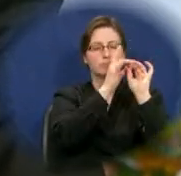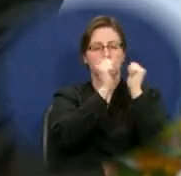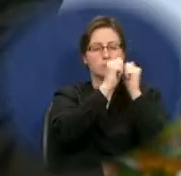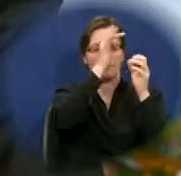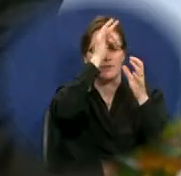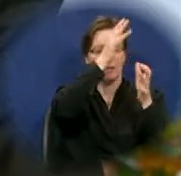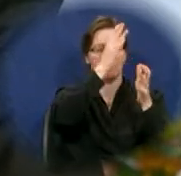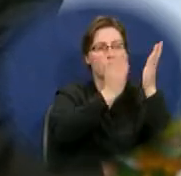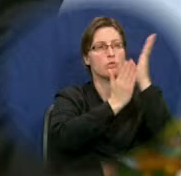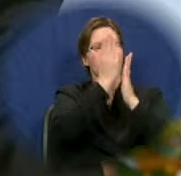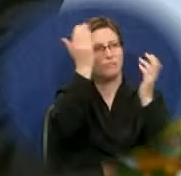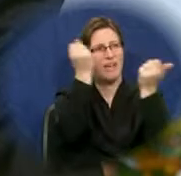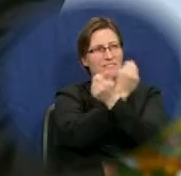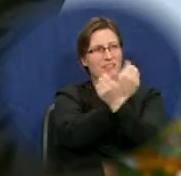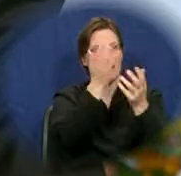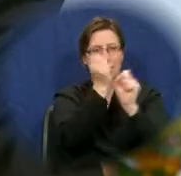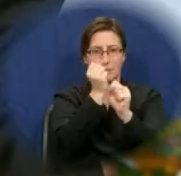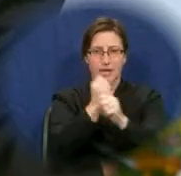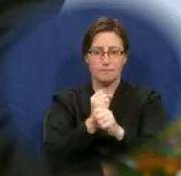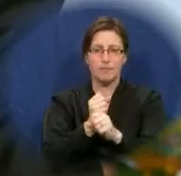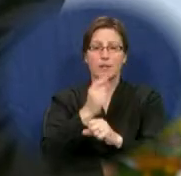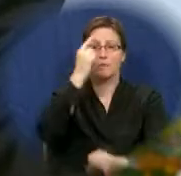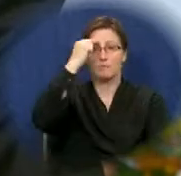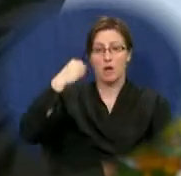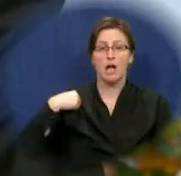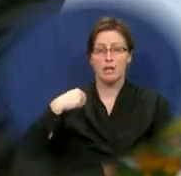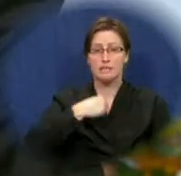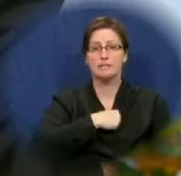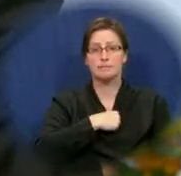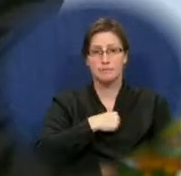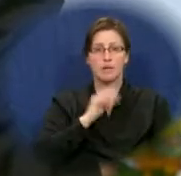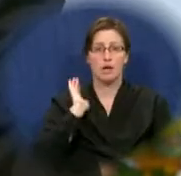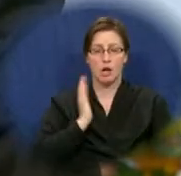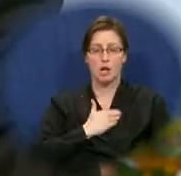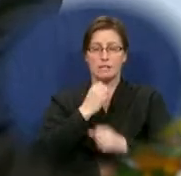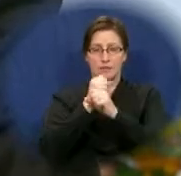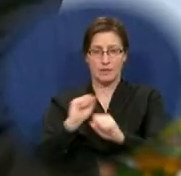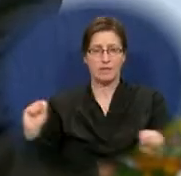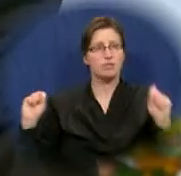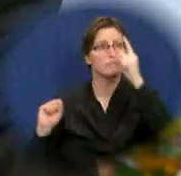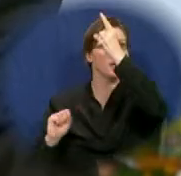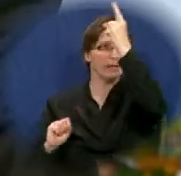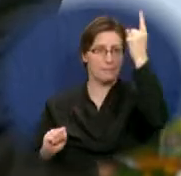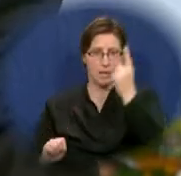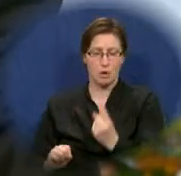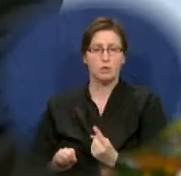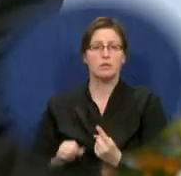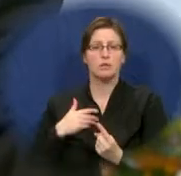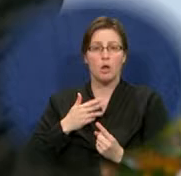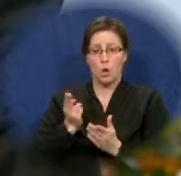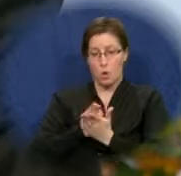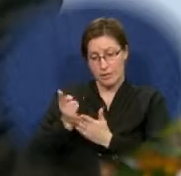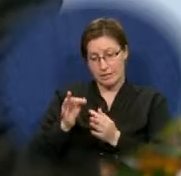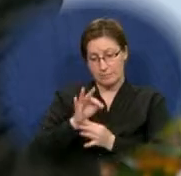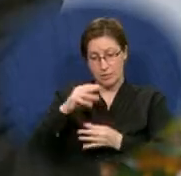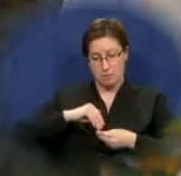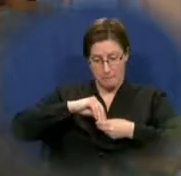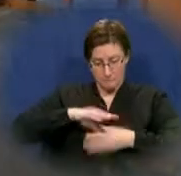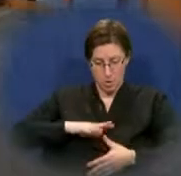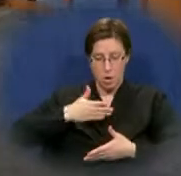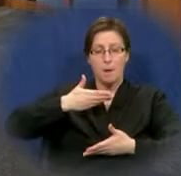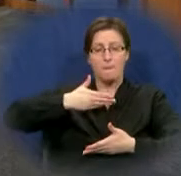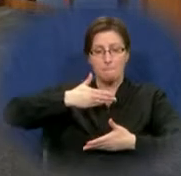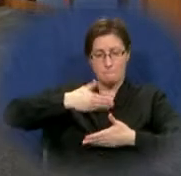Father. Through him all things were made. For us men and for our salvation, he came down from heaven, and by the Holy Spirit